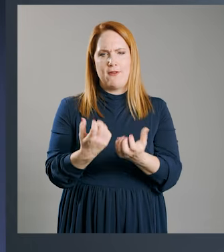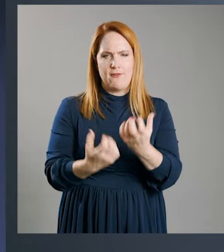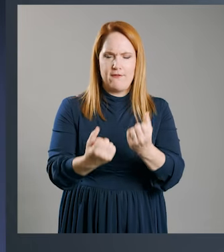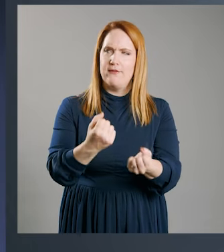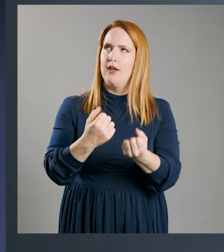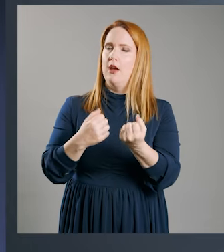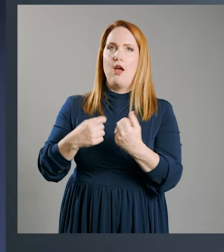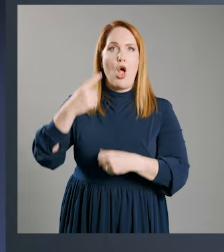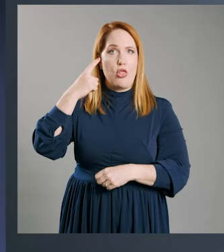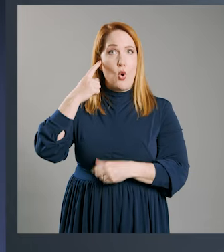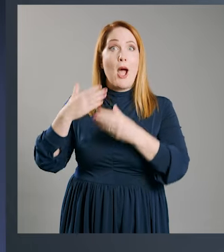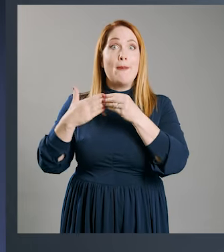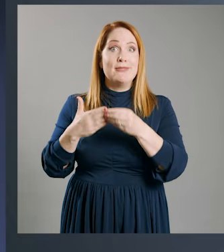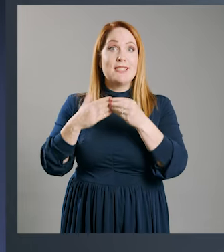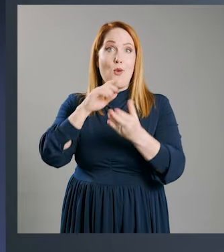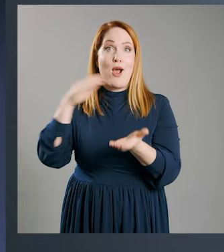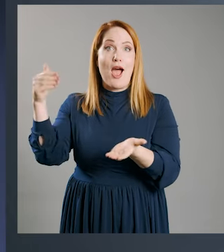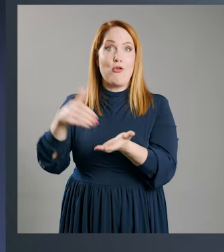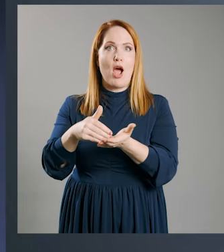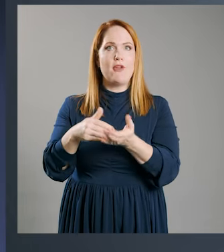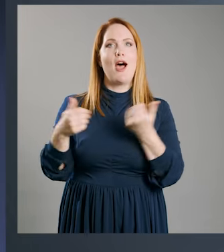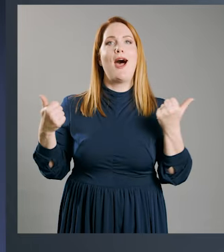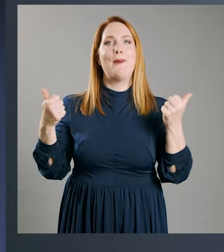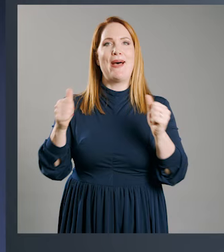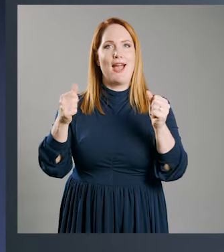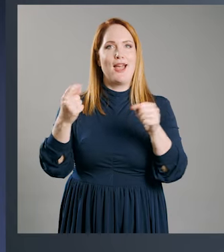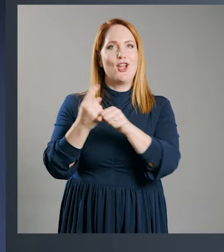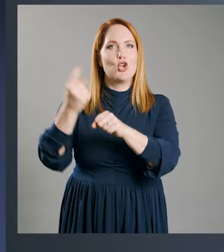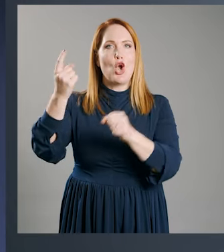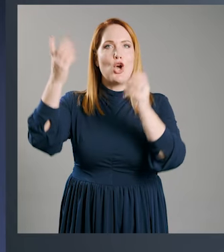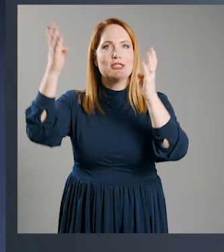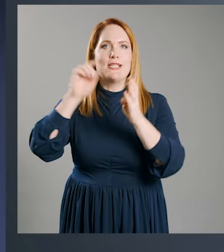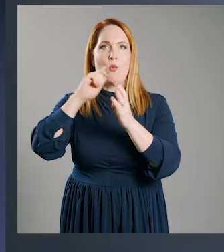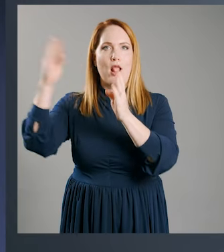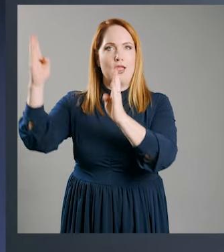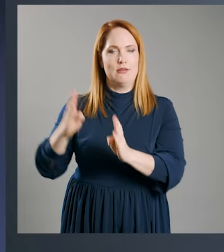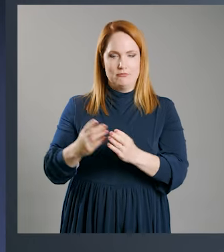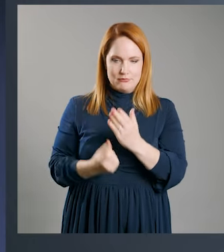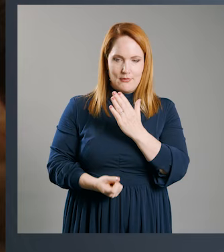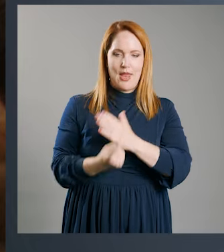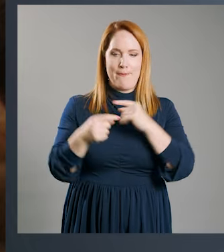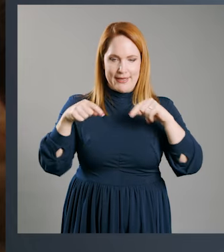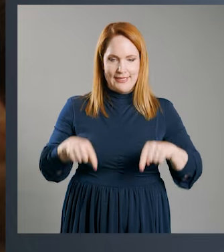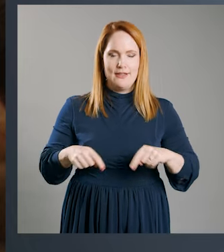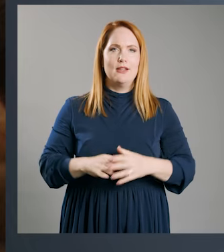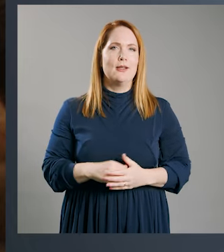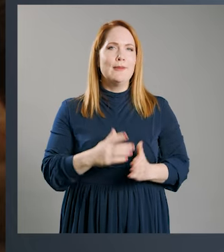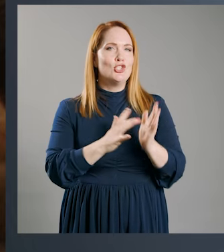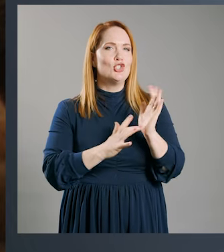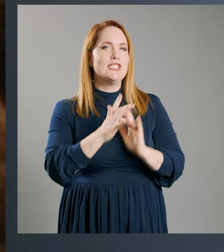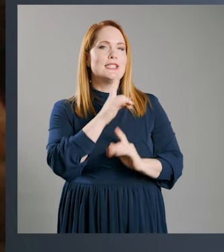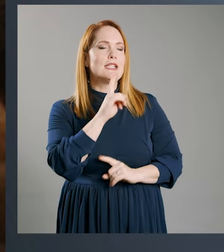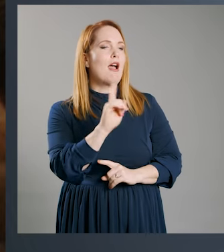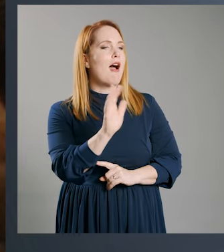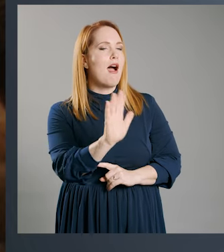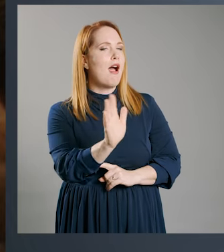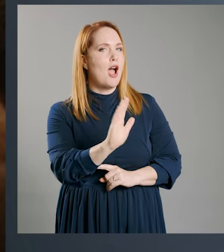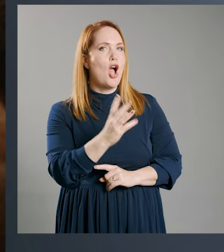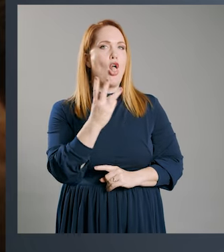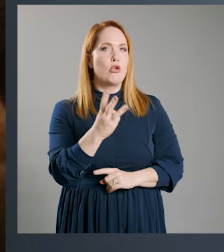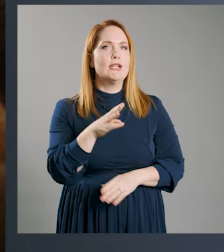they believed that the Messiah would come and instantly that would be God's kingdom there and then. And Jesus said, it's going to happen in